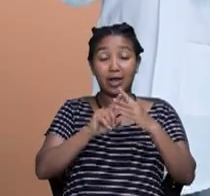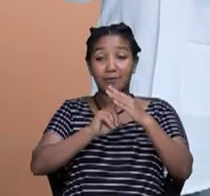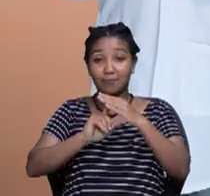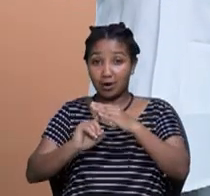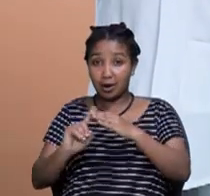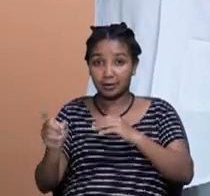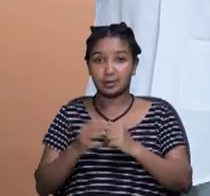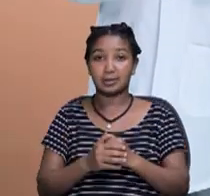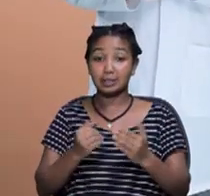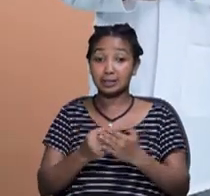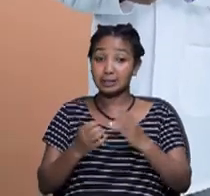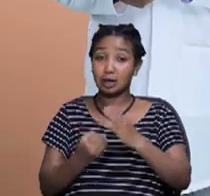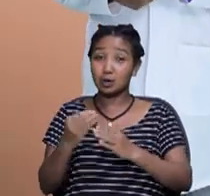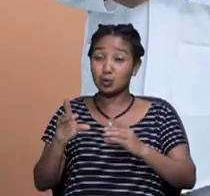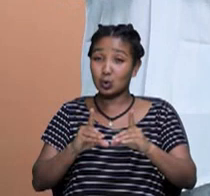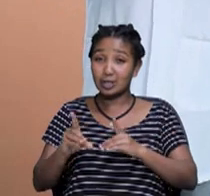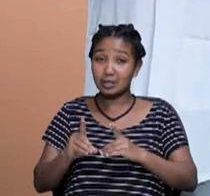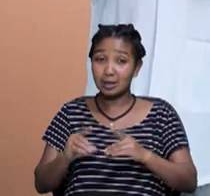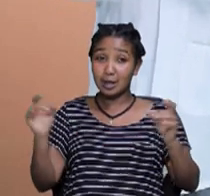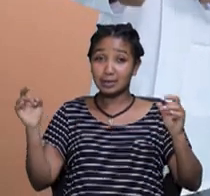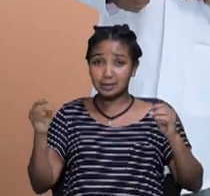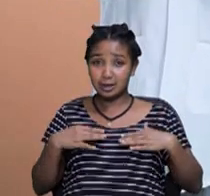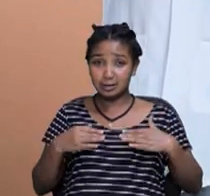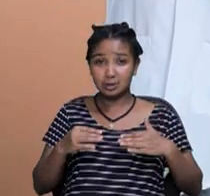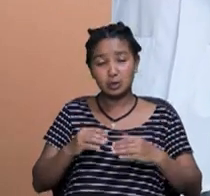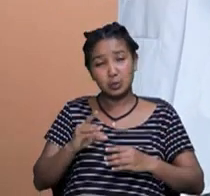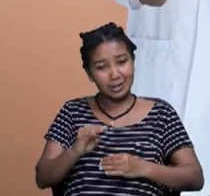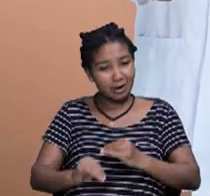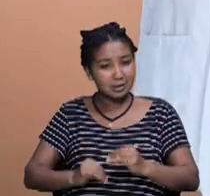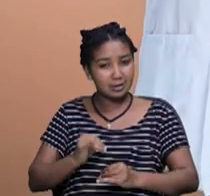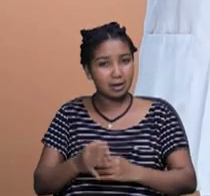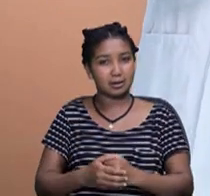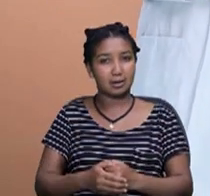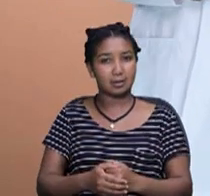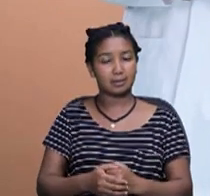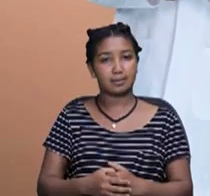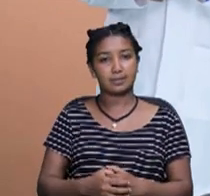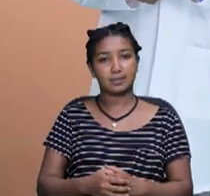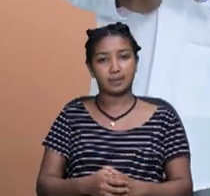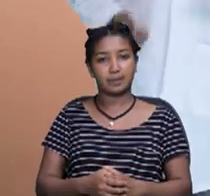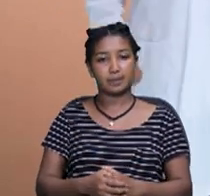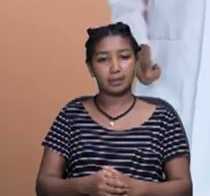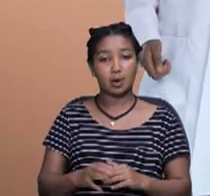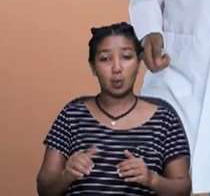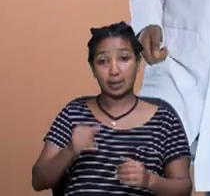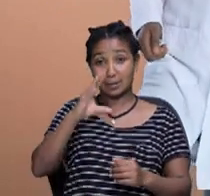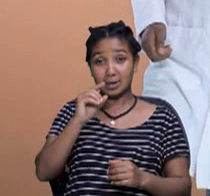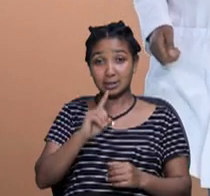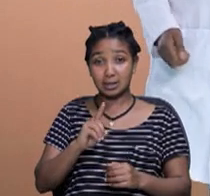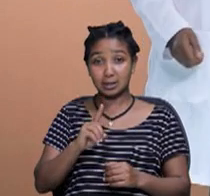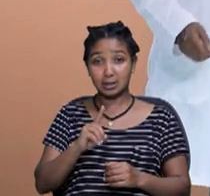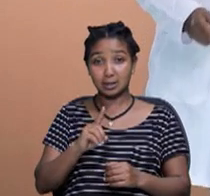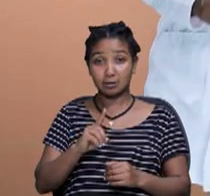It secretes during emergency situation, during stress, during anxiety, during fright situation. When a person